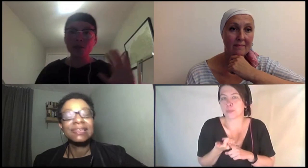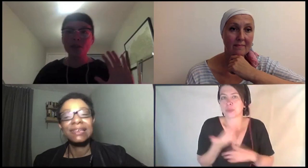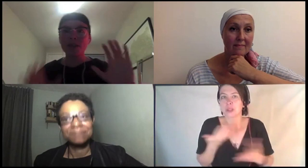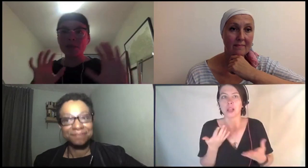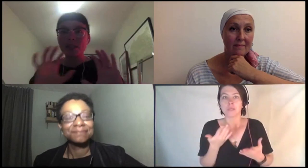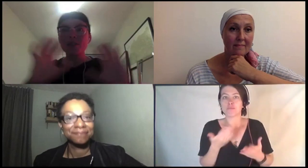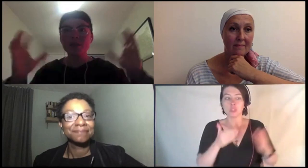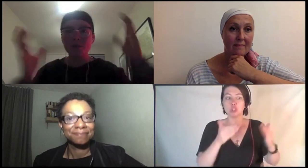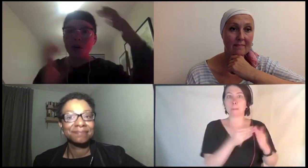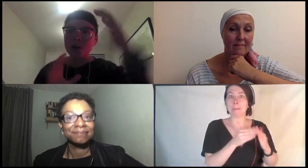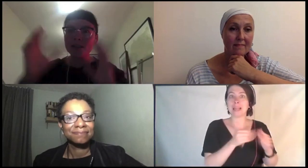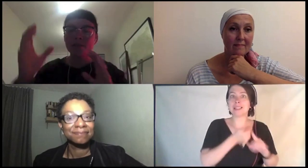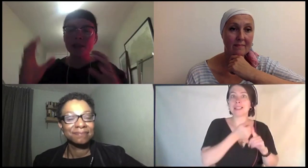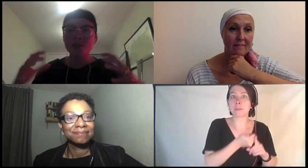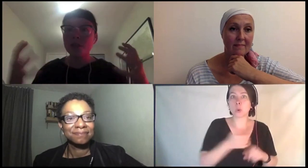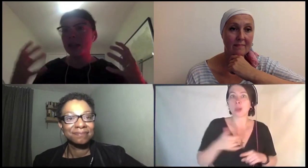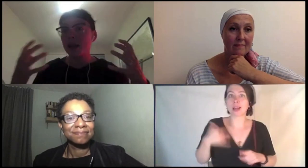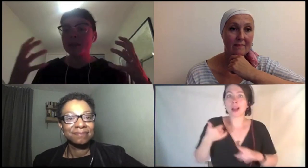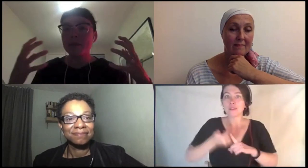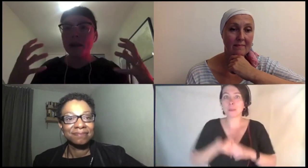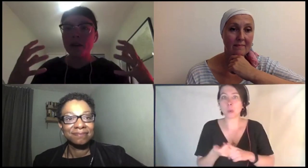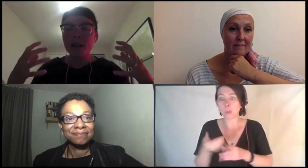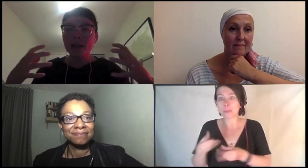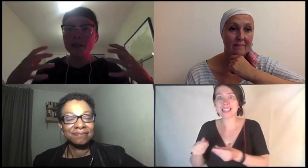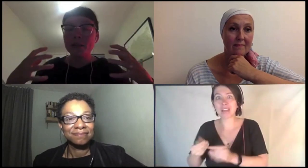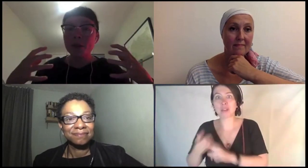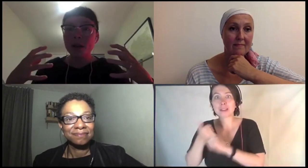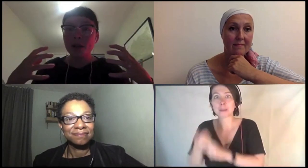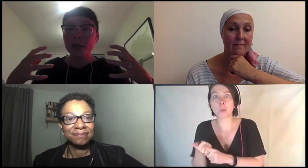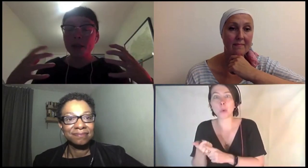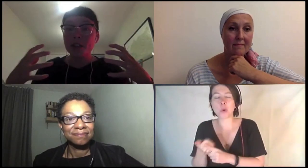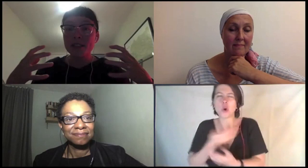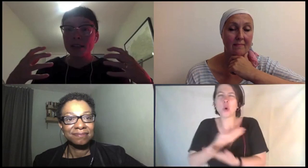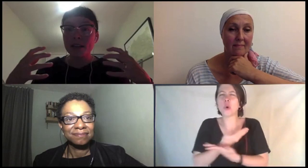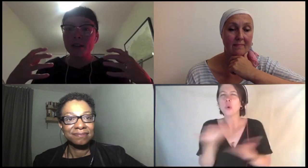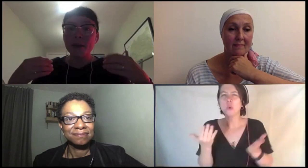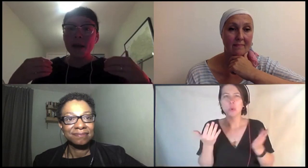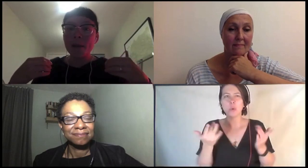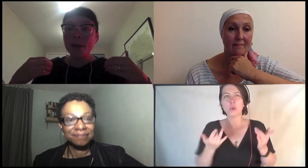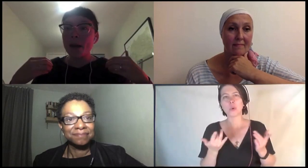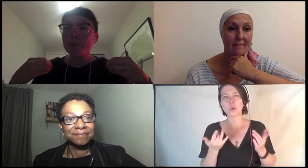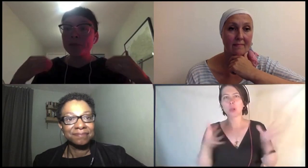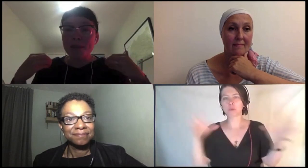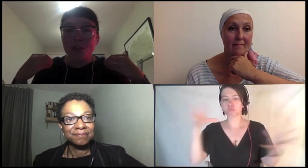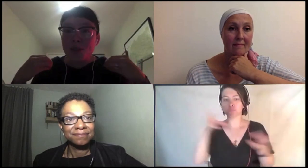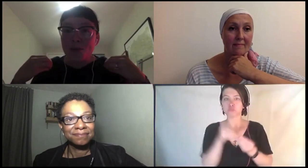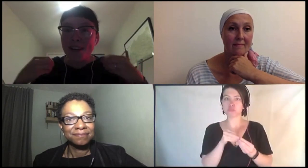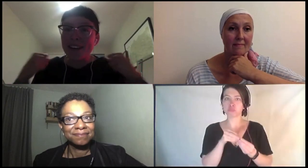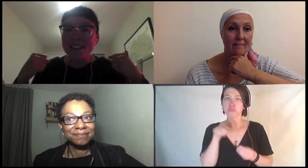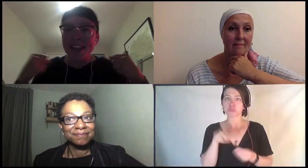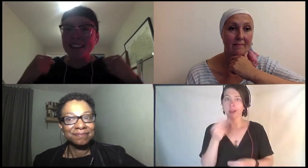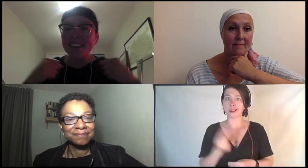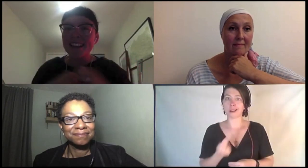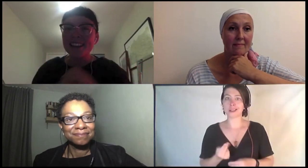support, learning and material support. All these dimensions really come to bear in an artist like Nana. But I'm also